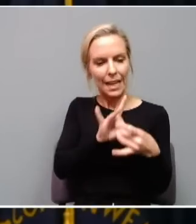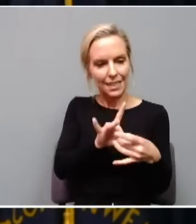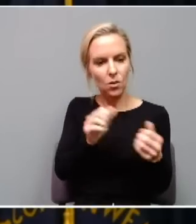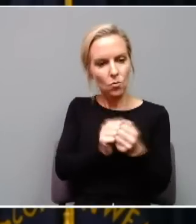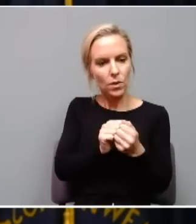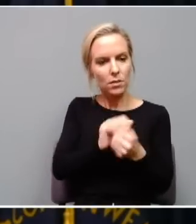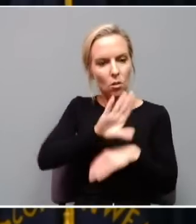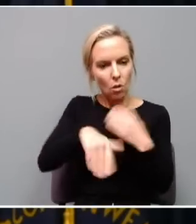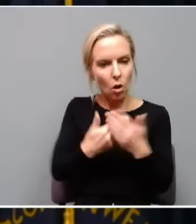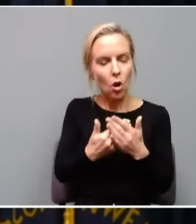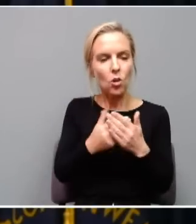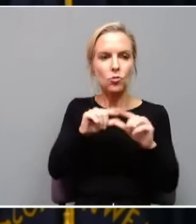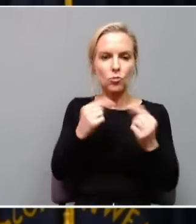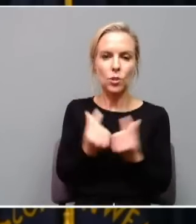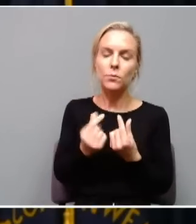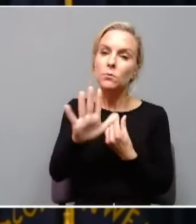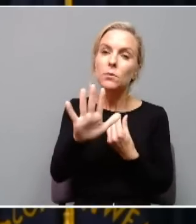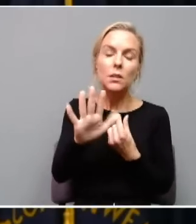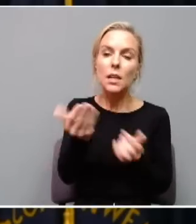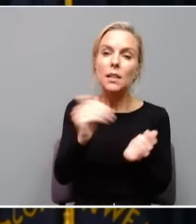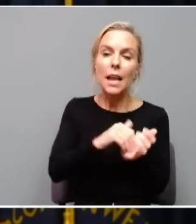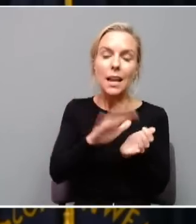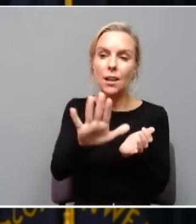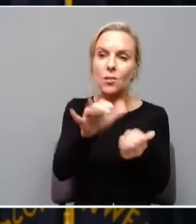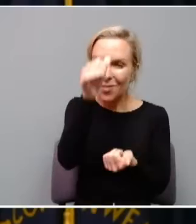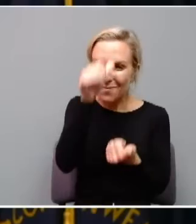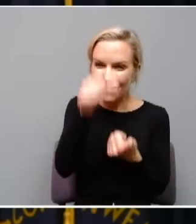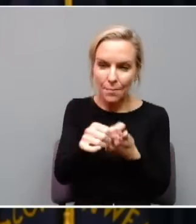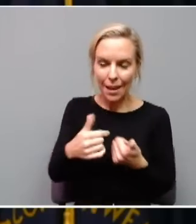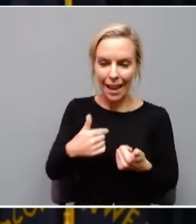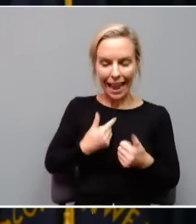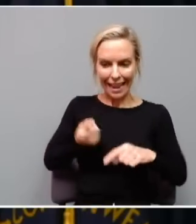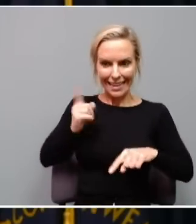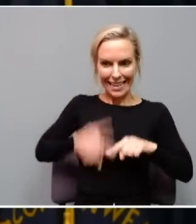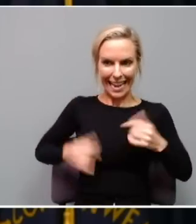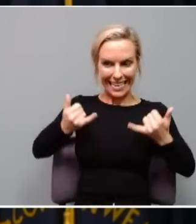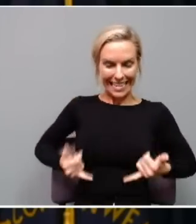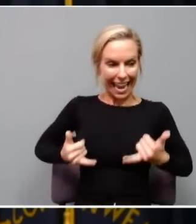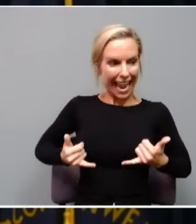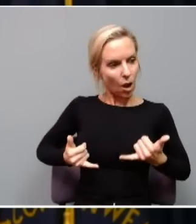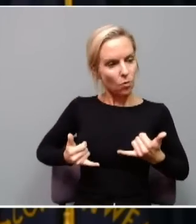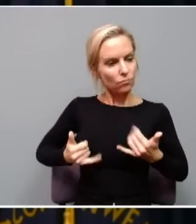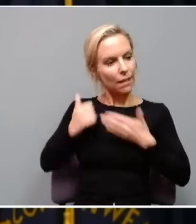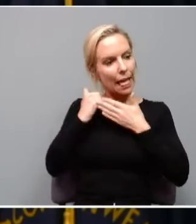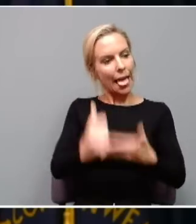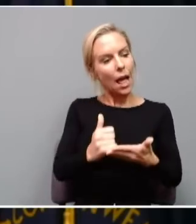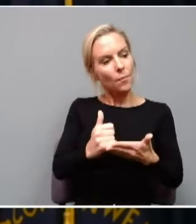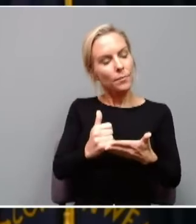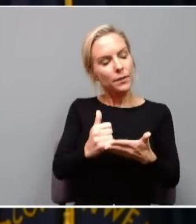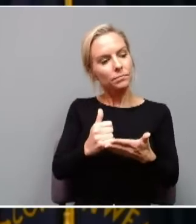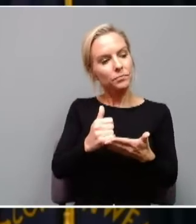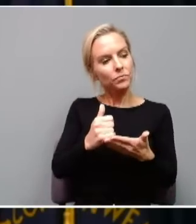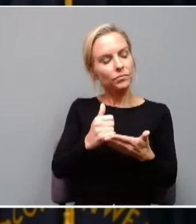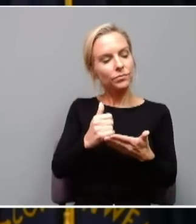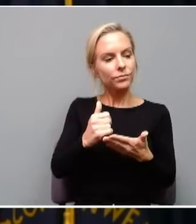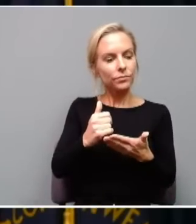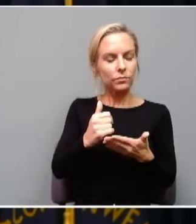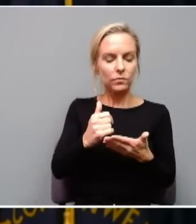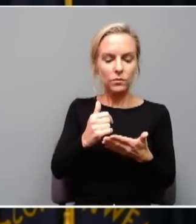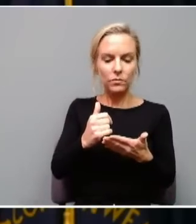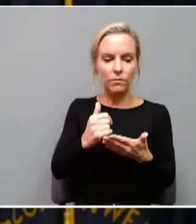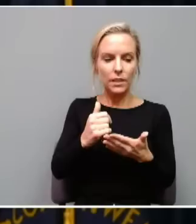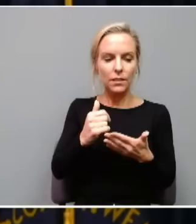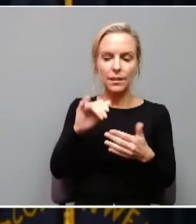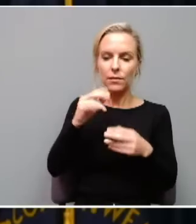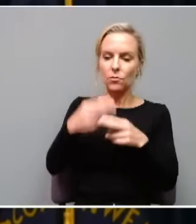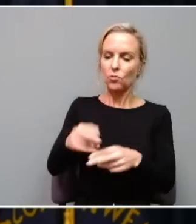groups. But again, remember, the reason that I can't right now help out with rainy day